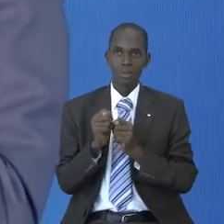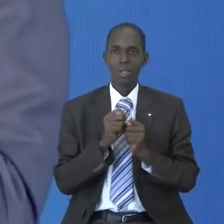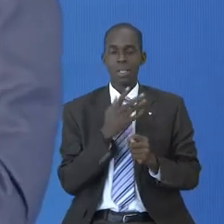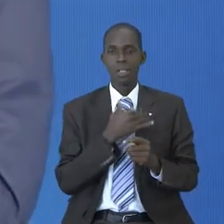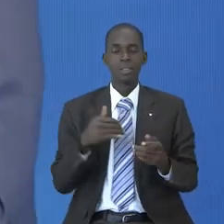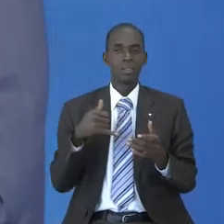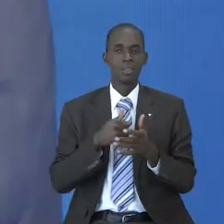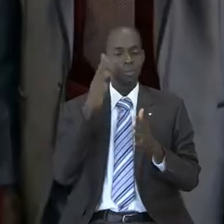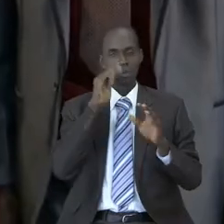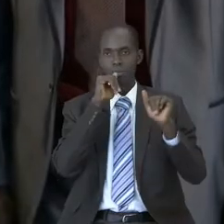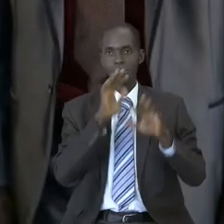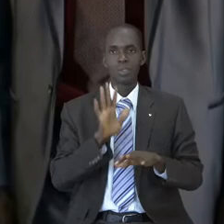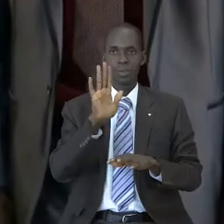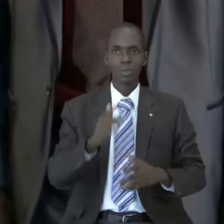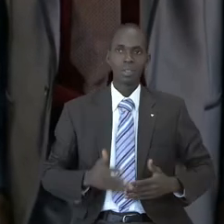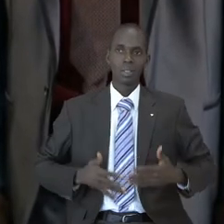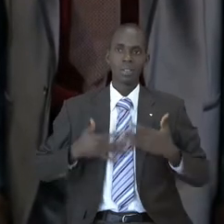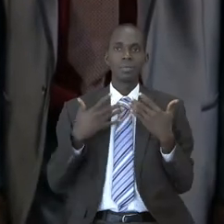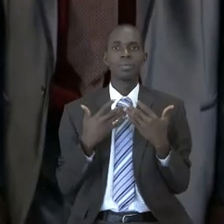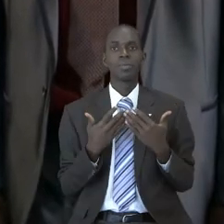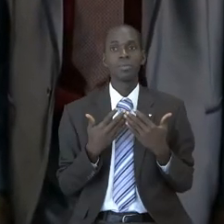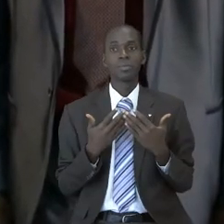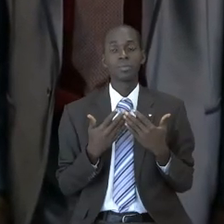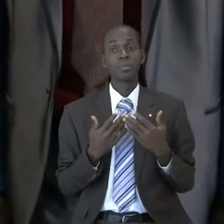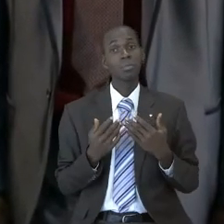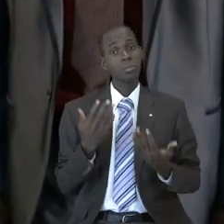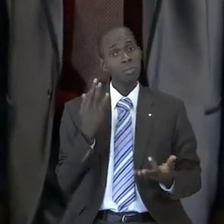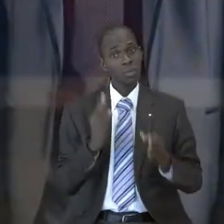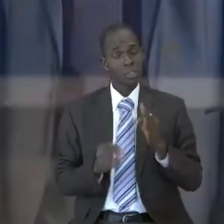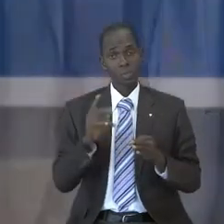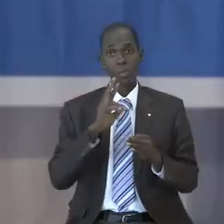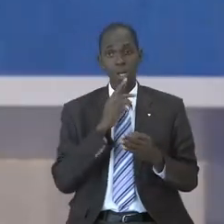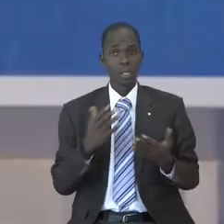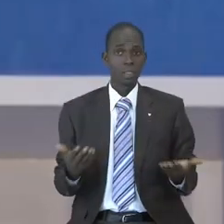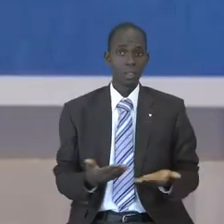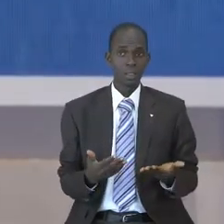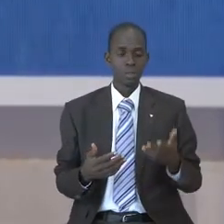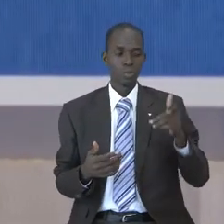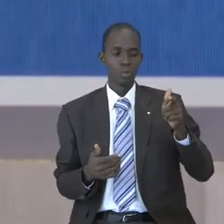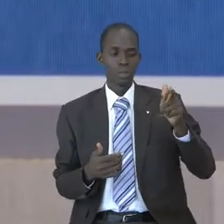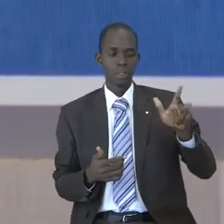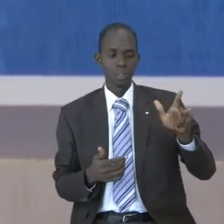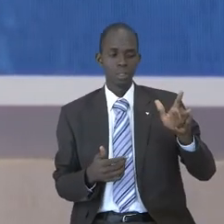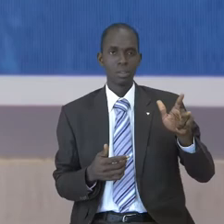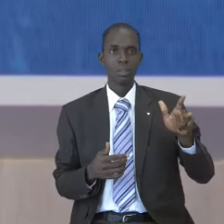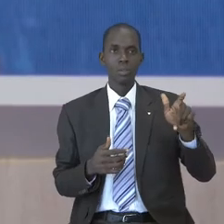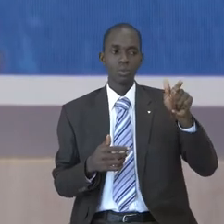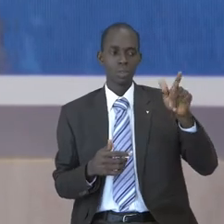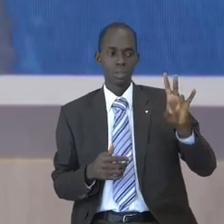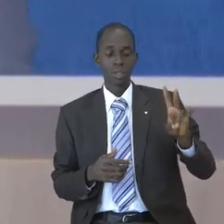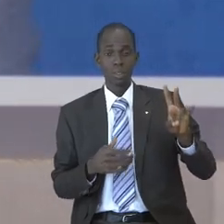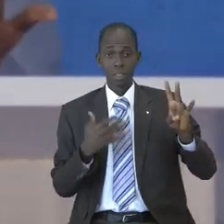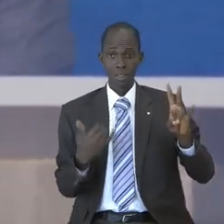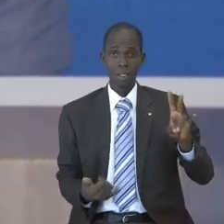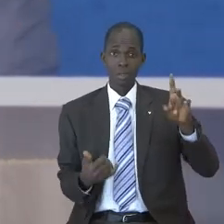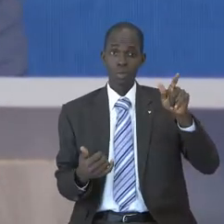your life. Even if you are here for 23, 27, now 24,